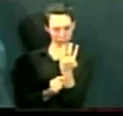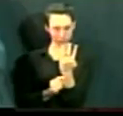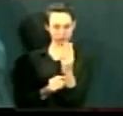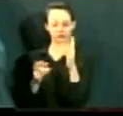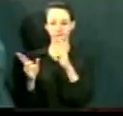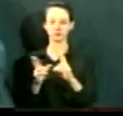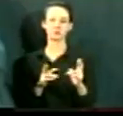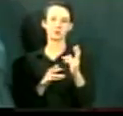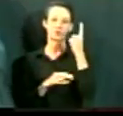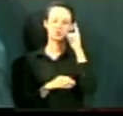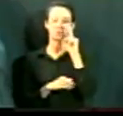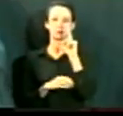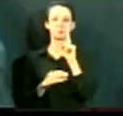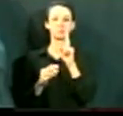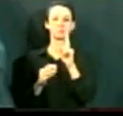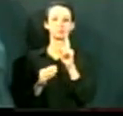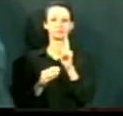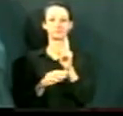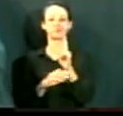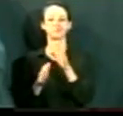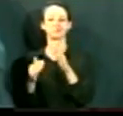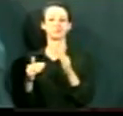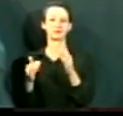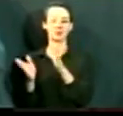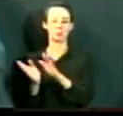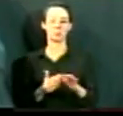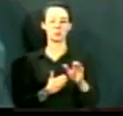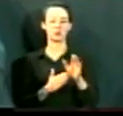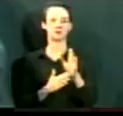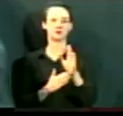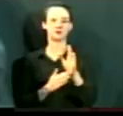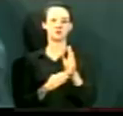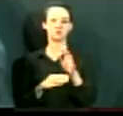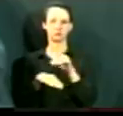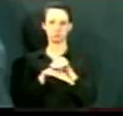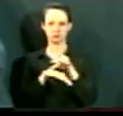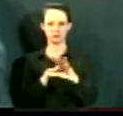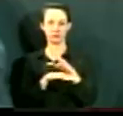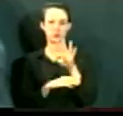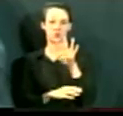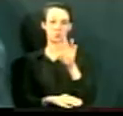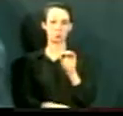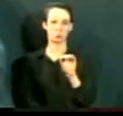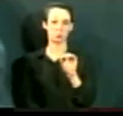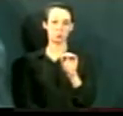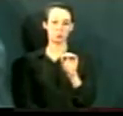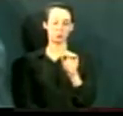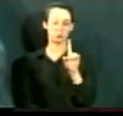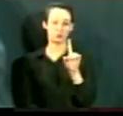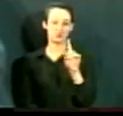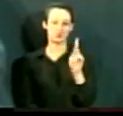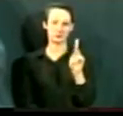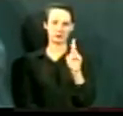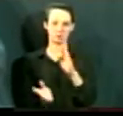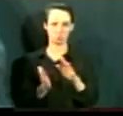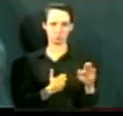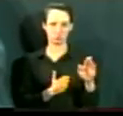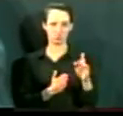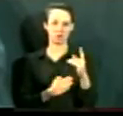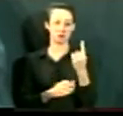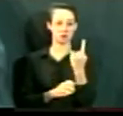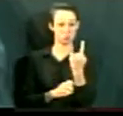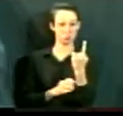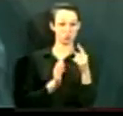plan-level financial advice. In the 401k plan, there is one the one that represents Knox County is